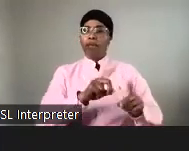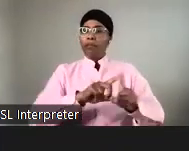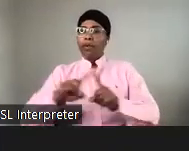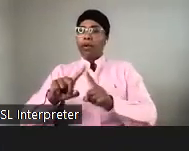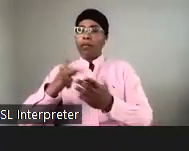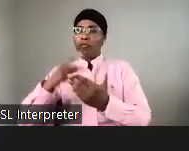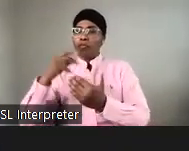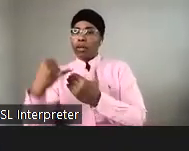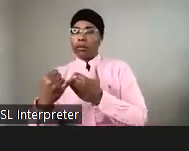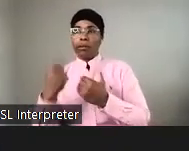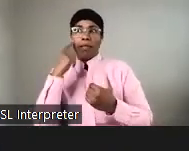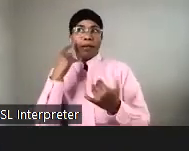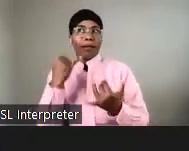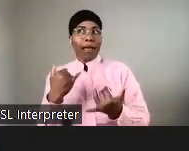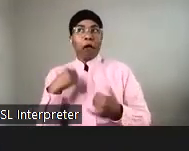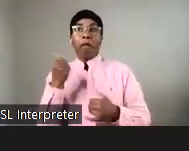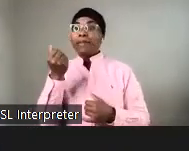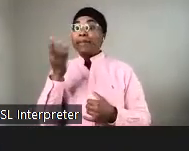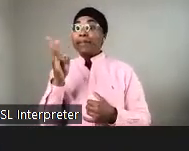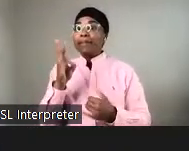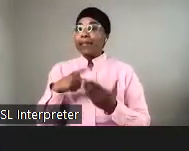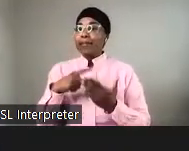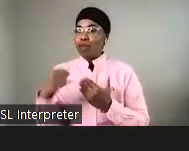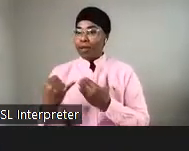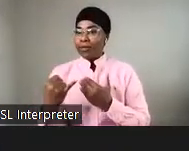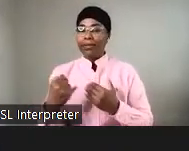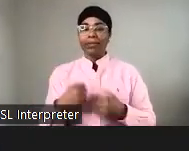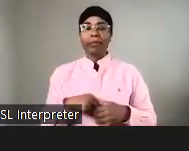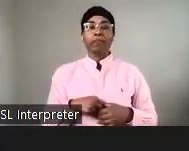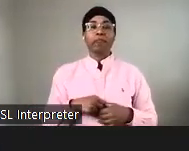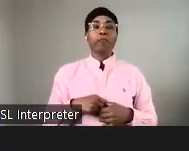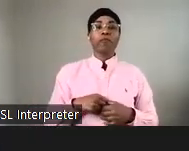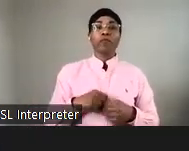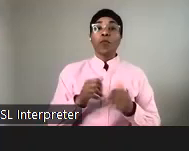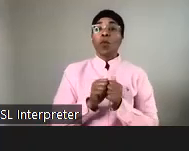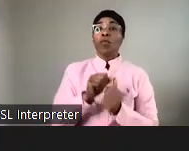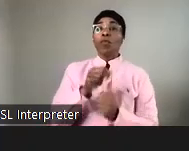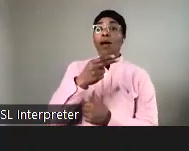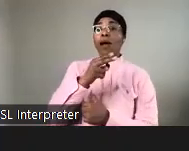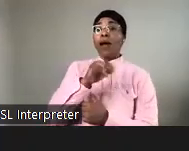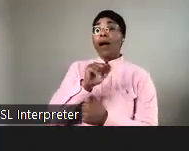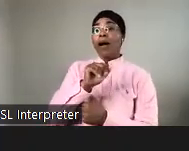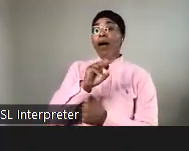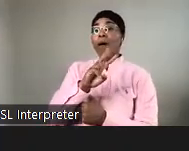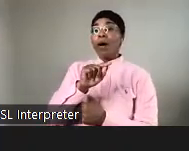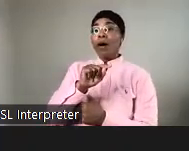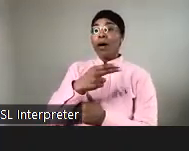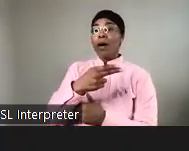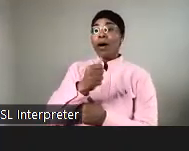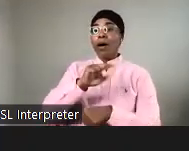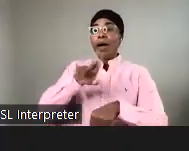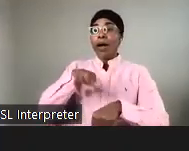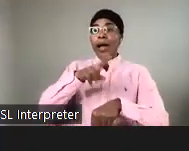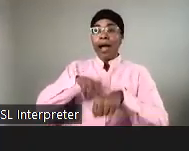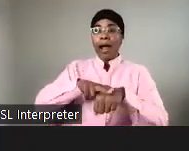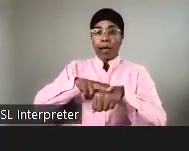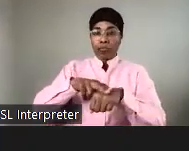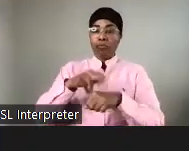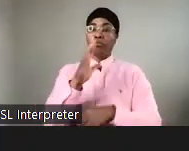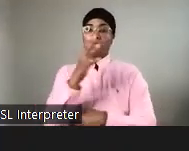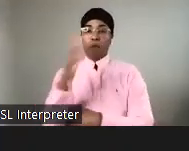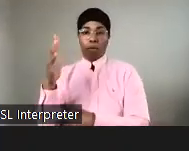now. Actually, I should have updated that slide, with the Hiawatha National Forest that are really focused on boreal remnant